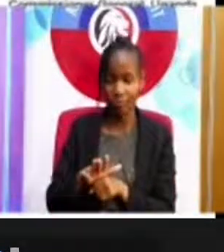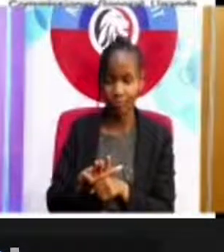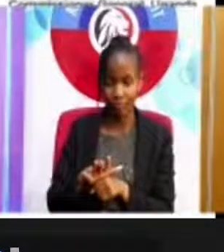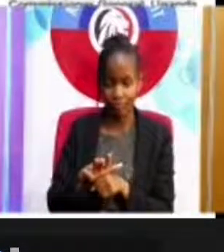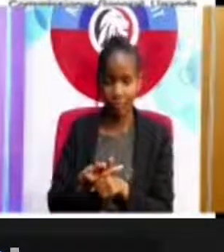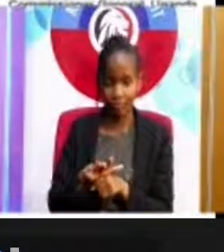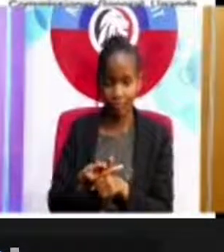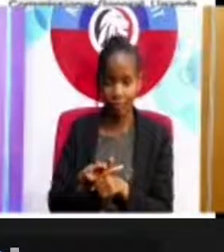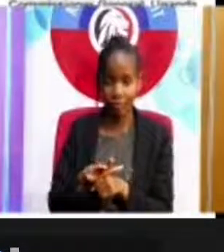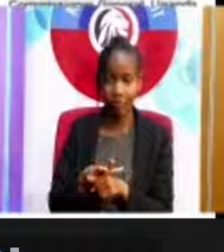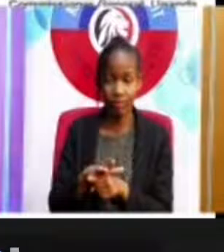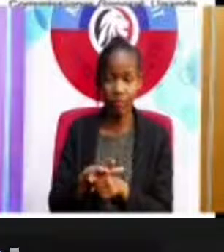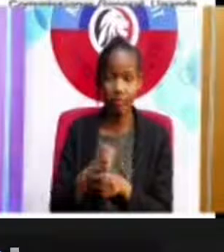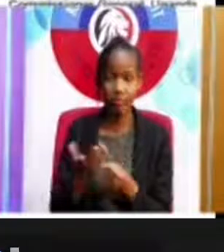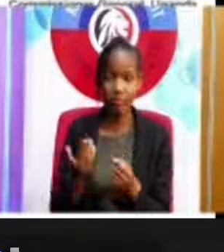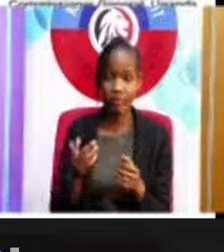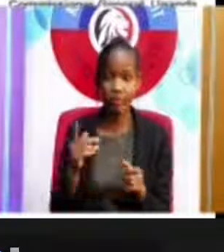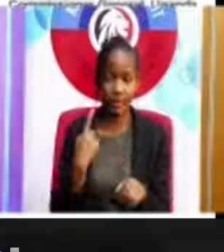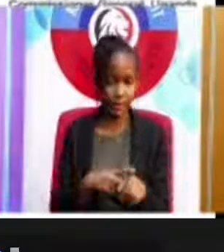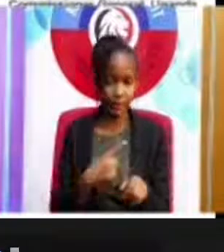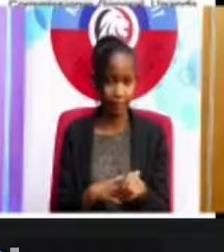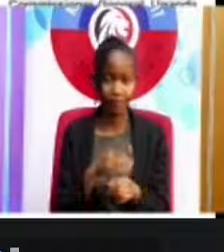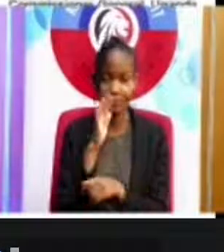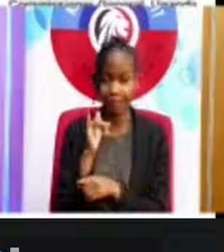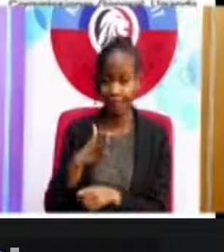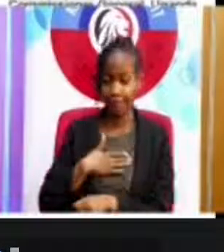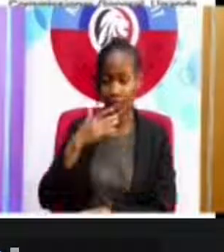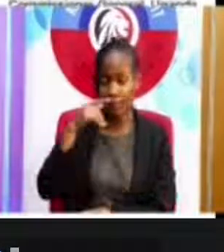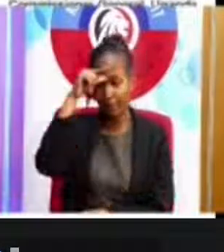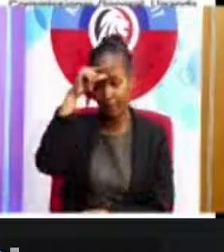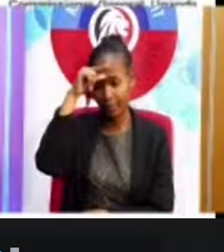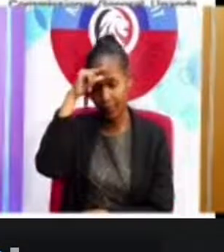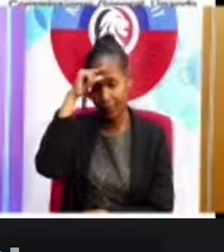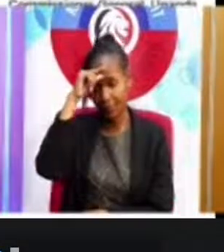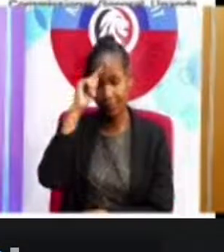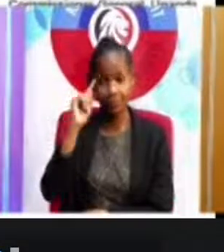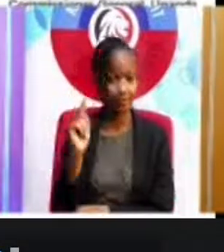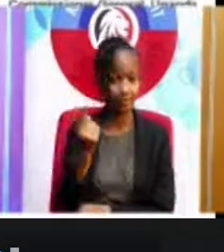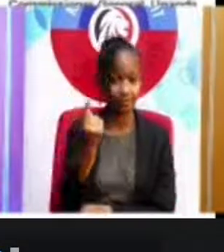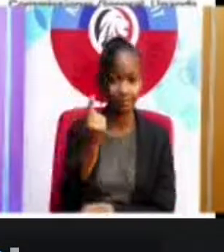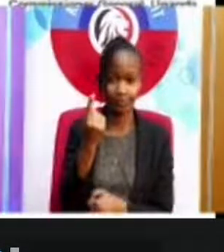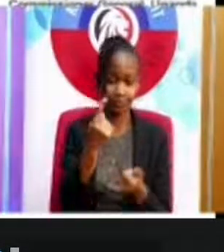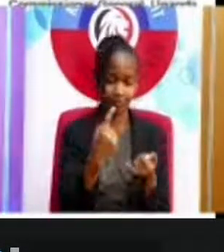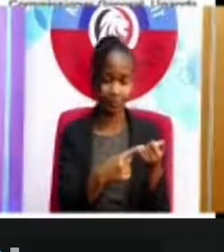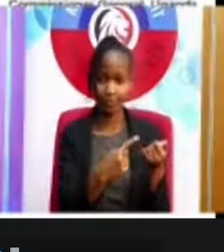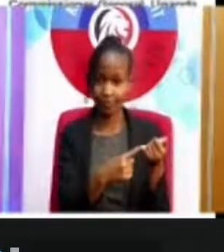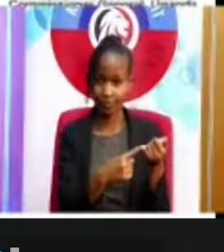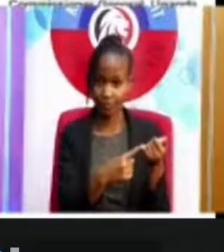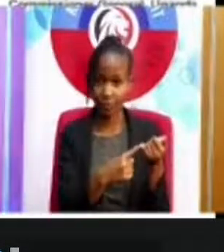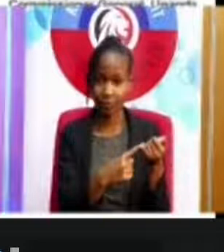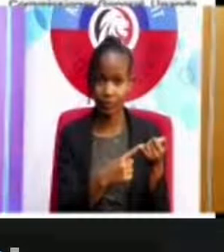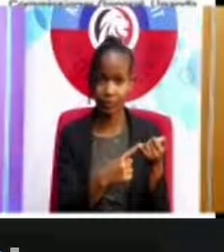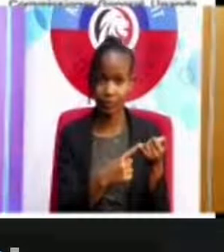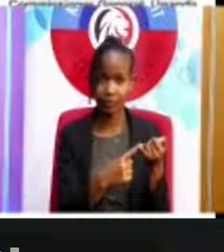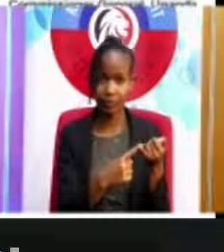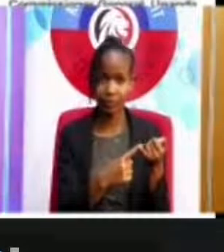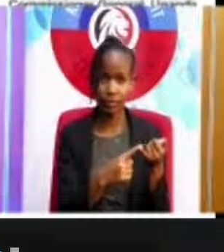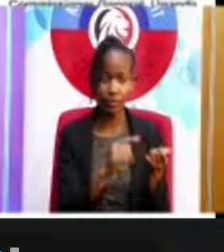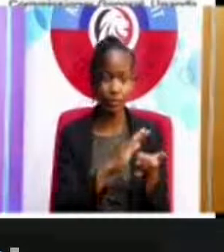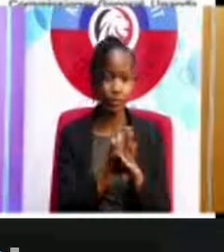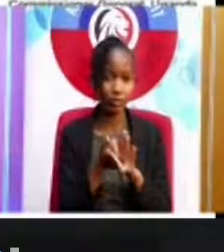pandemic season by our governments. One, of course, without repeating what others